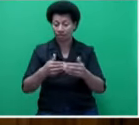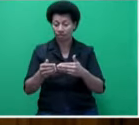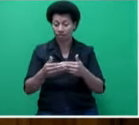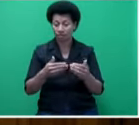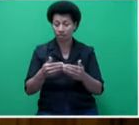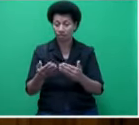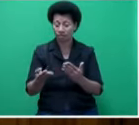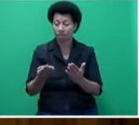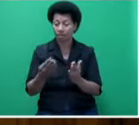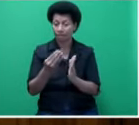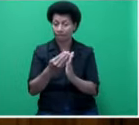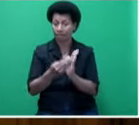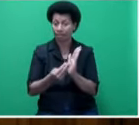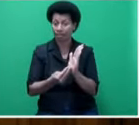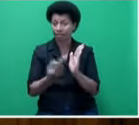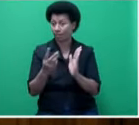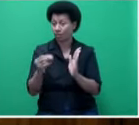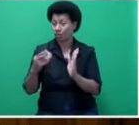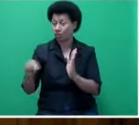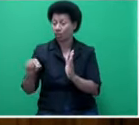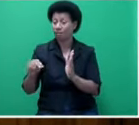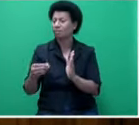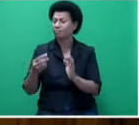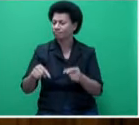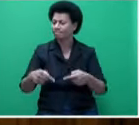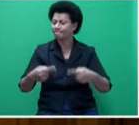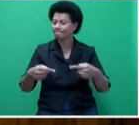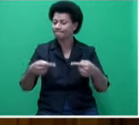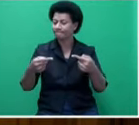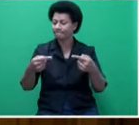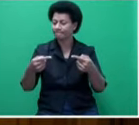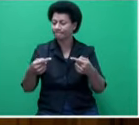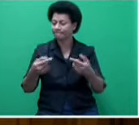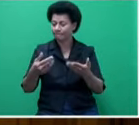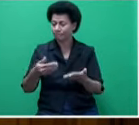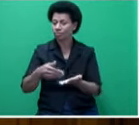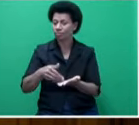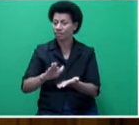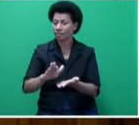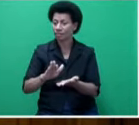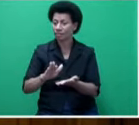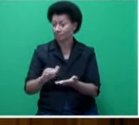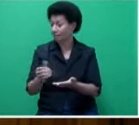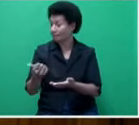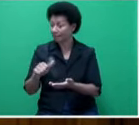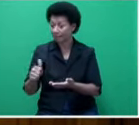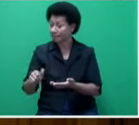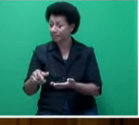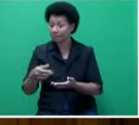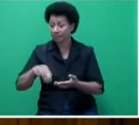Bill 2020 be debated, voted upon and be passed. Does any member oppose the